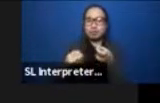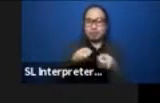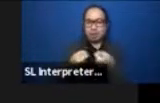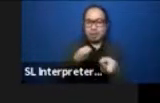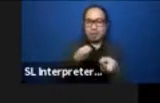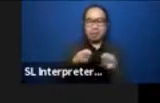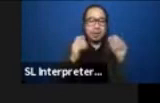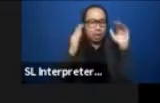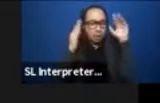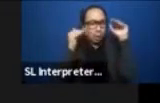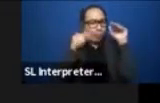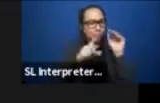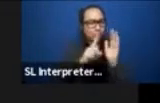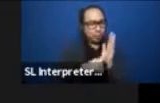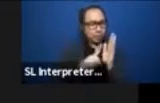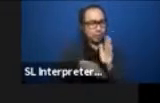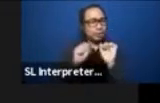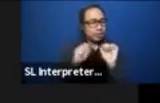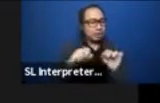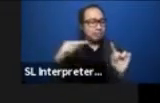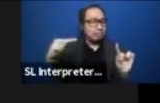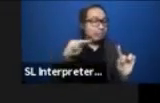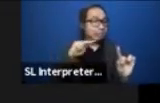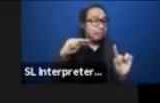research would give us insights into